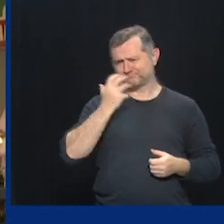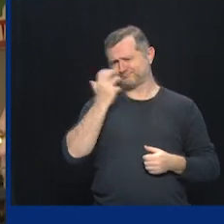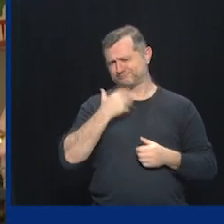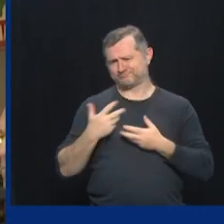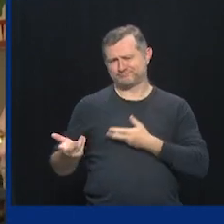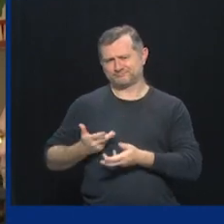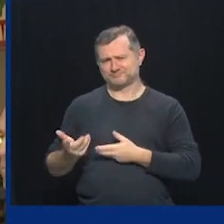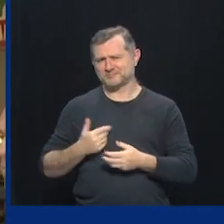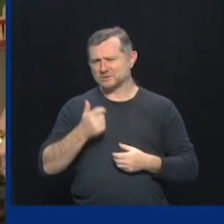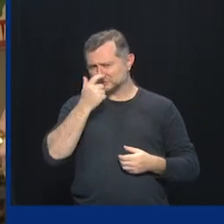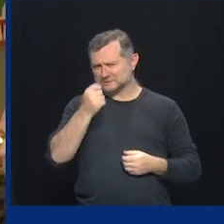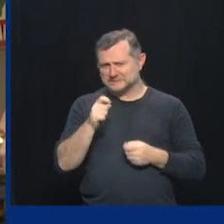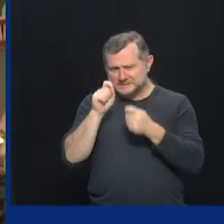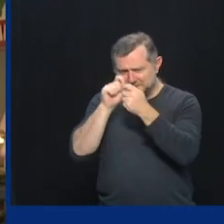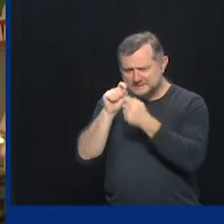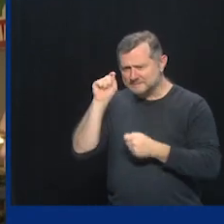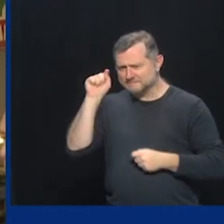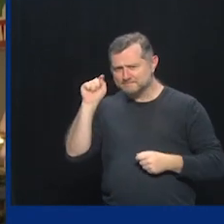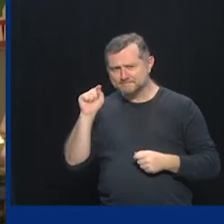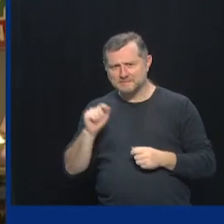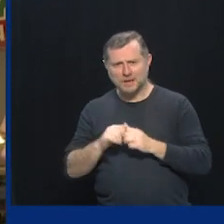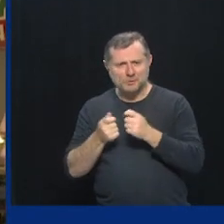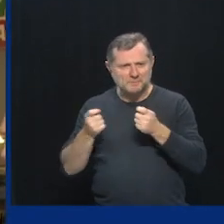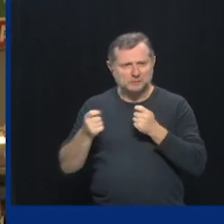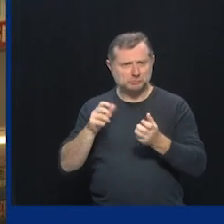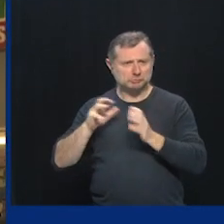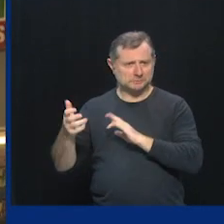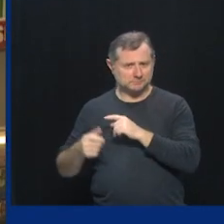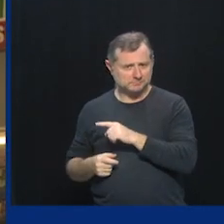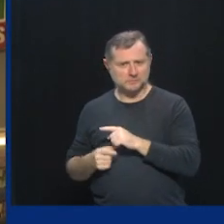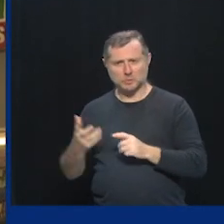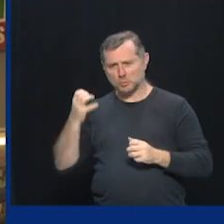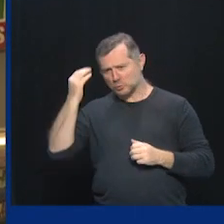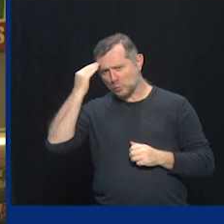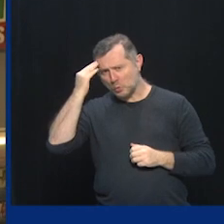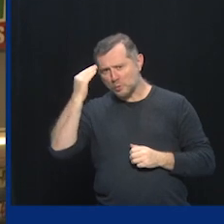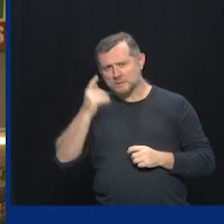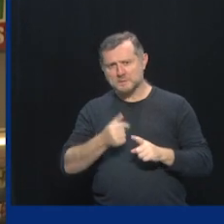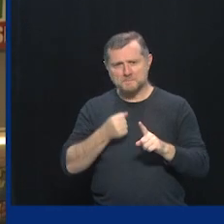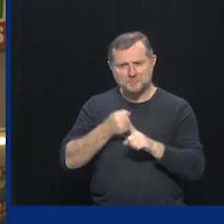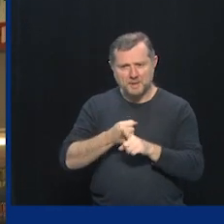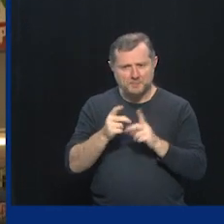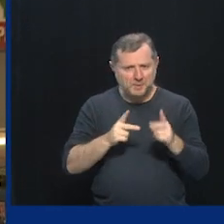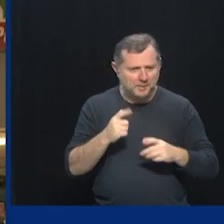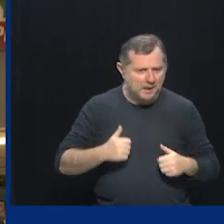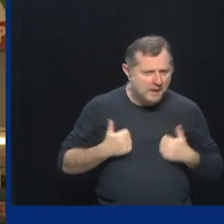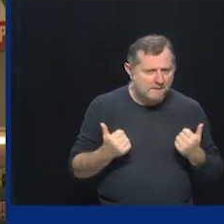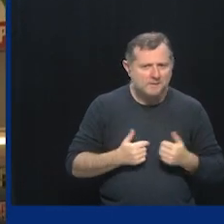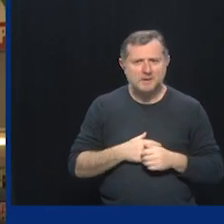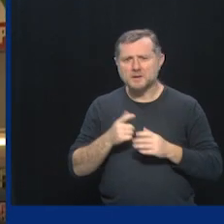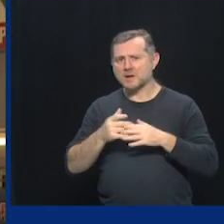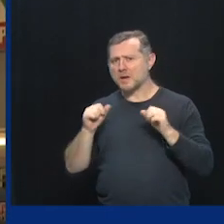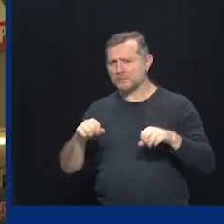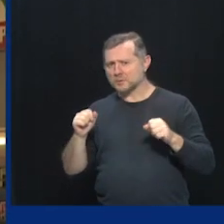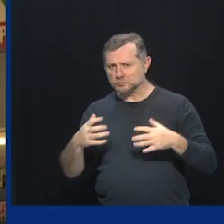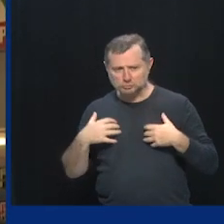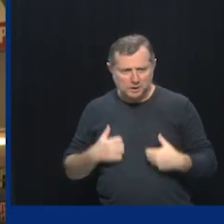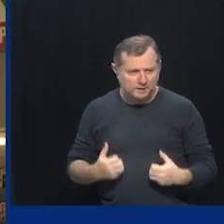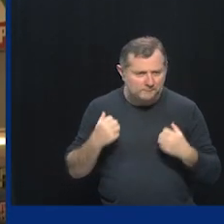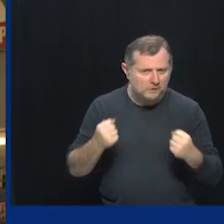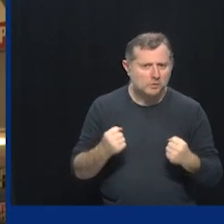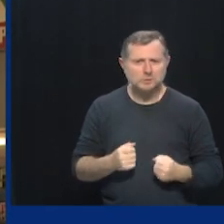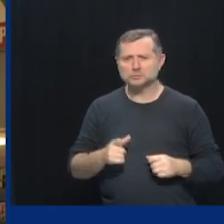specific details of how we were managing the crisis, what was the impact on people's lives, and our ability to recover. It's been a great